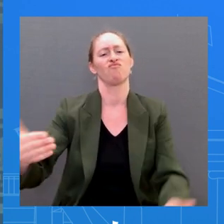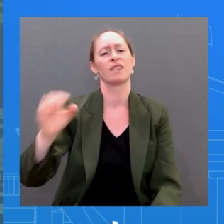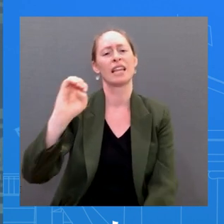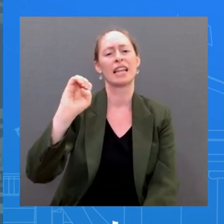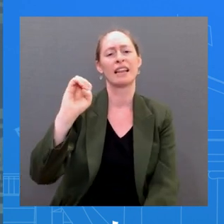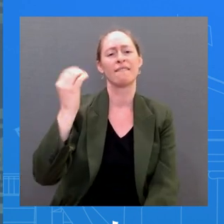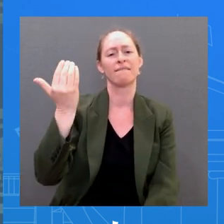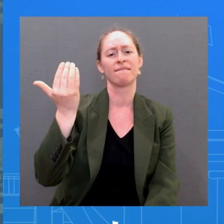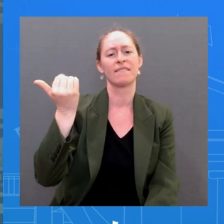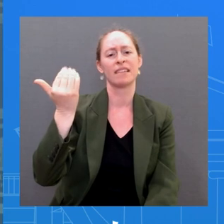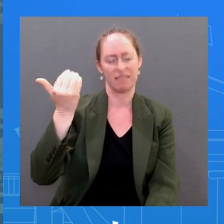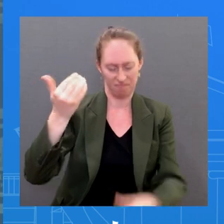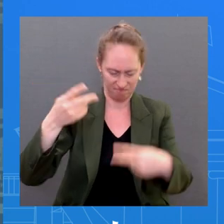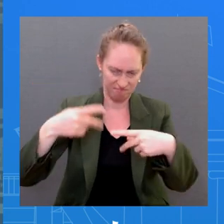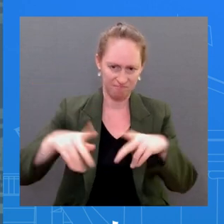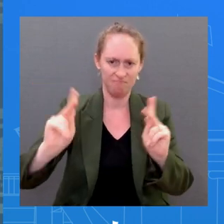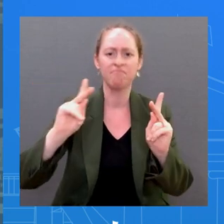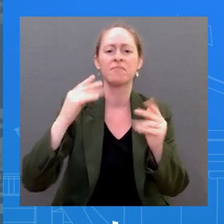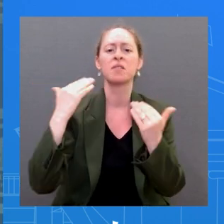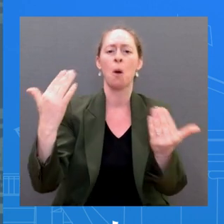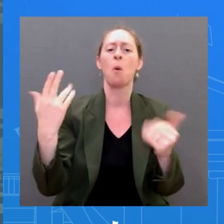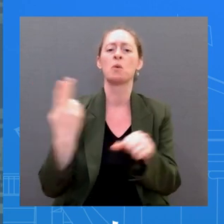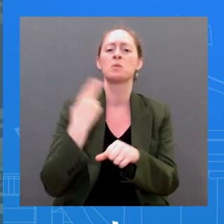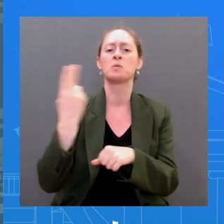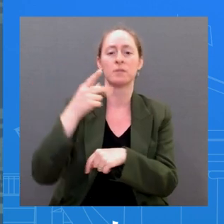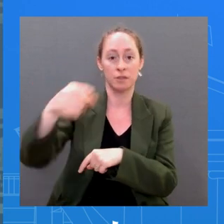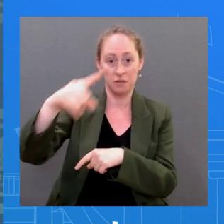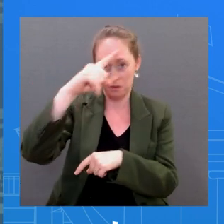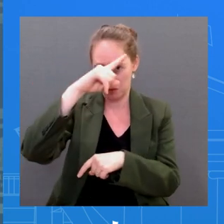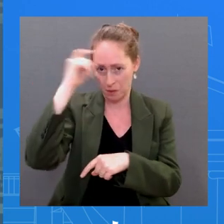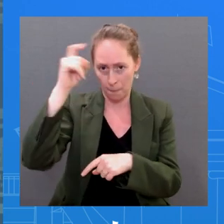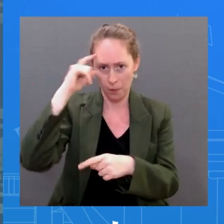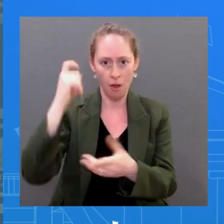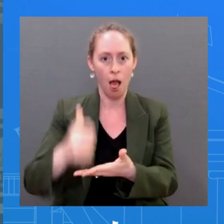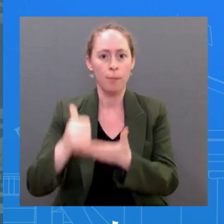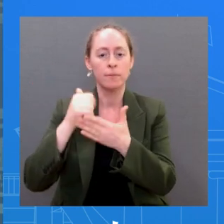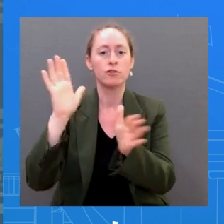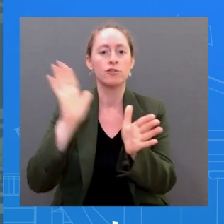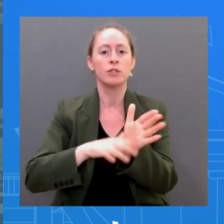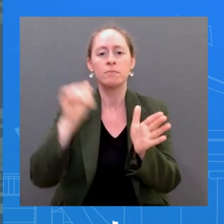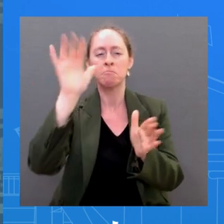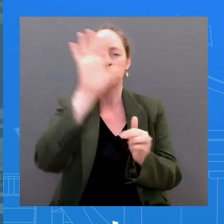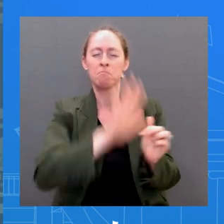help families in the Midwest. So we know there is more to do. We're not